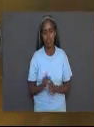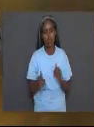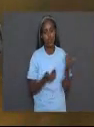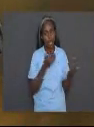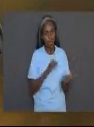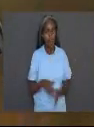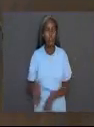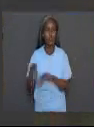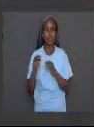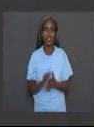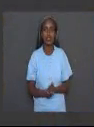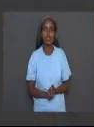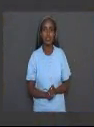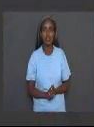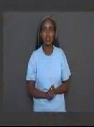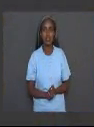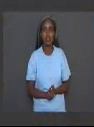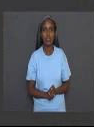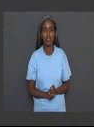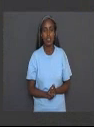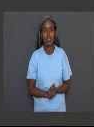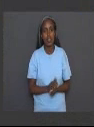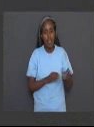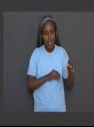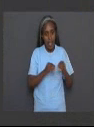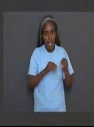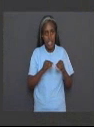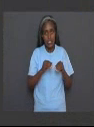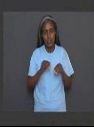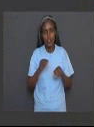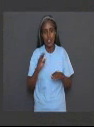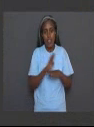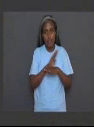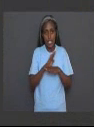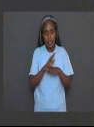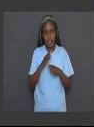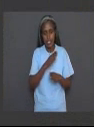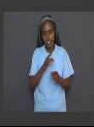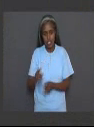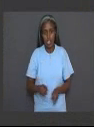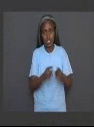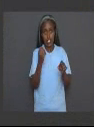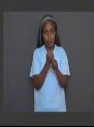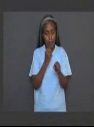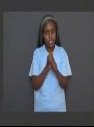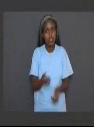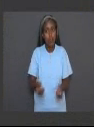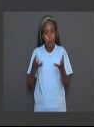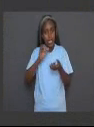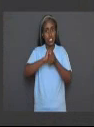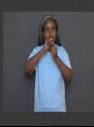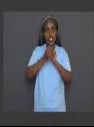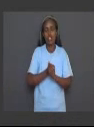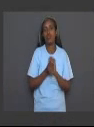Welcome back, students. An active investment strategy makes many changes to